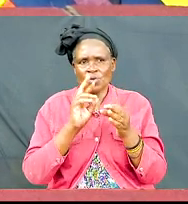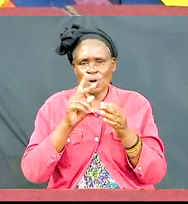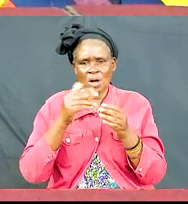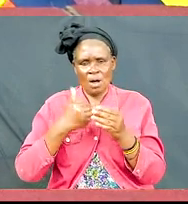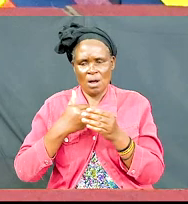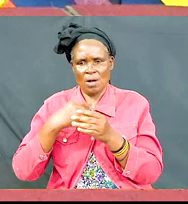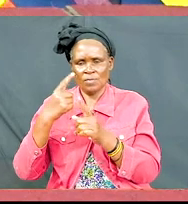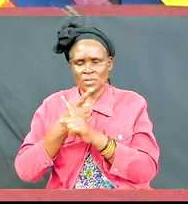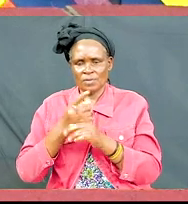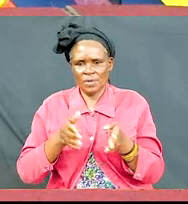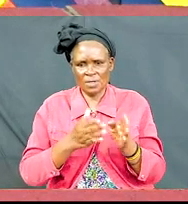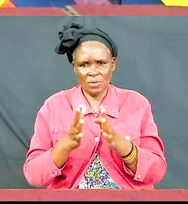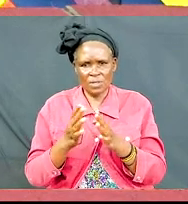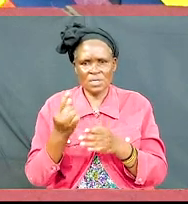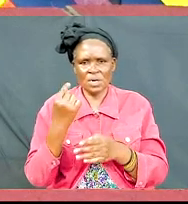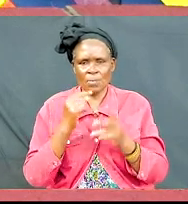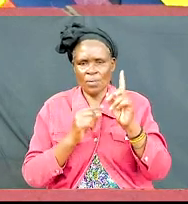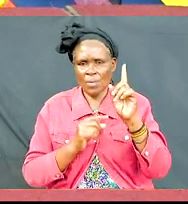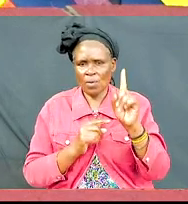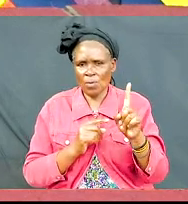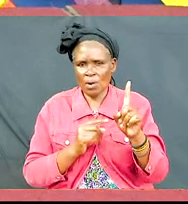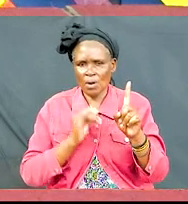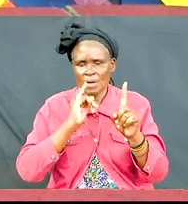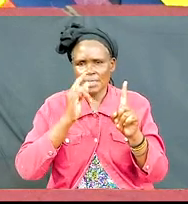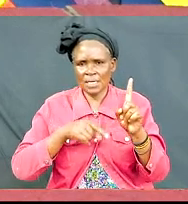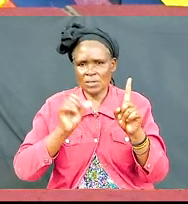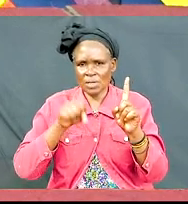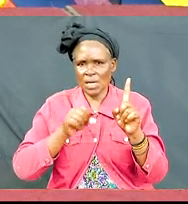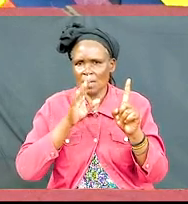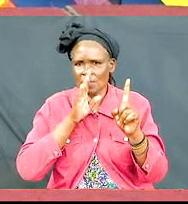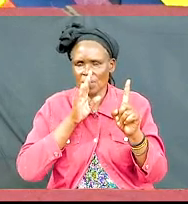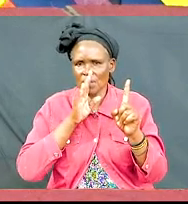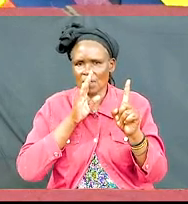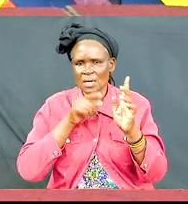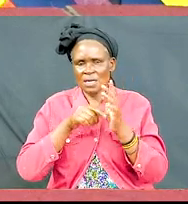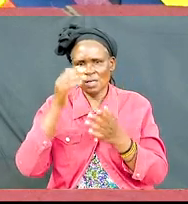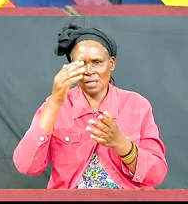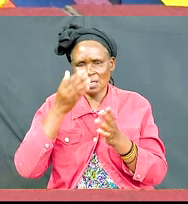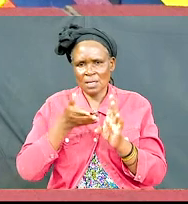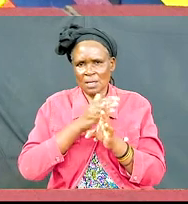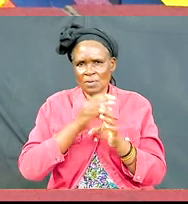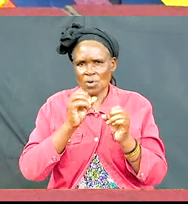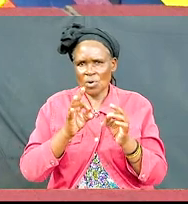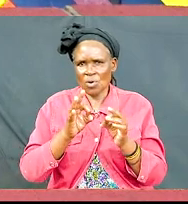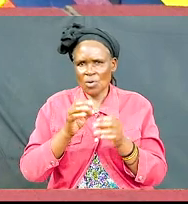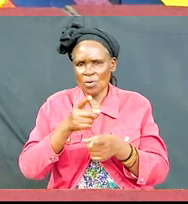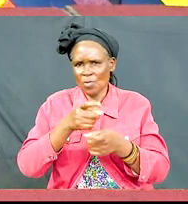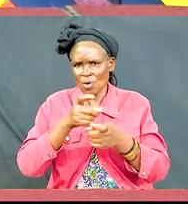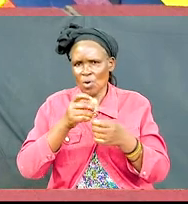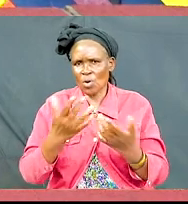ways. Number one is that it can be the absence of war or the absence of